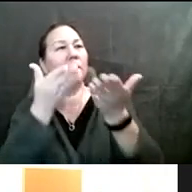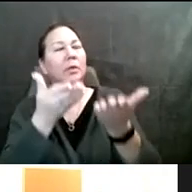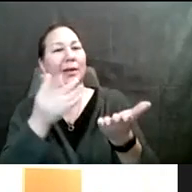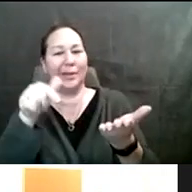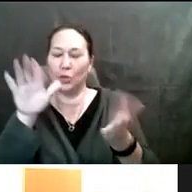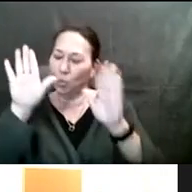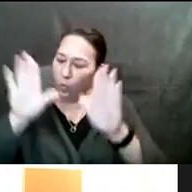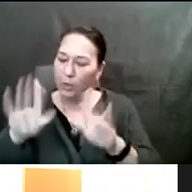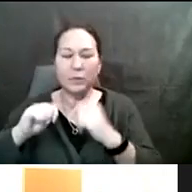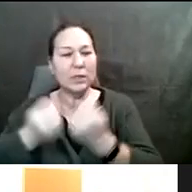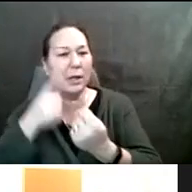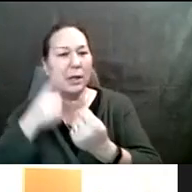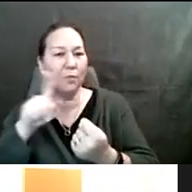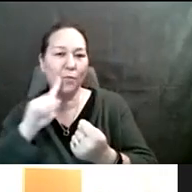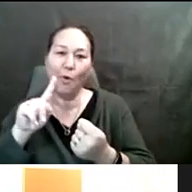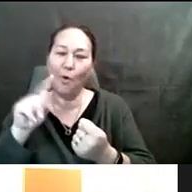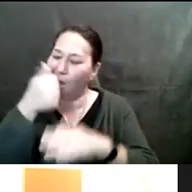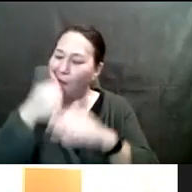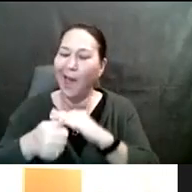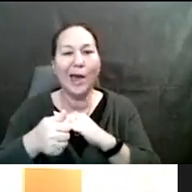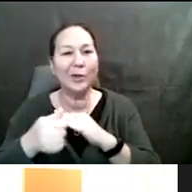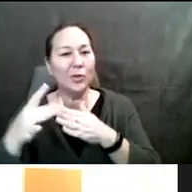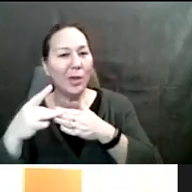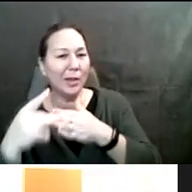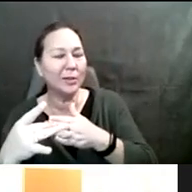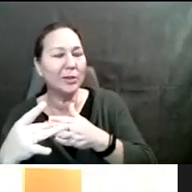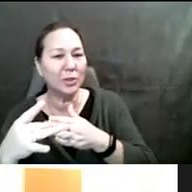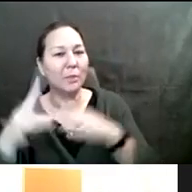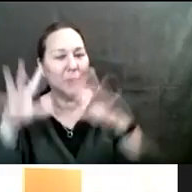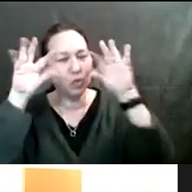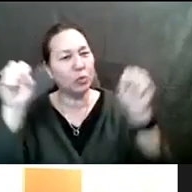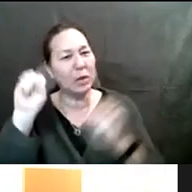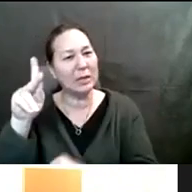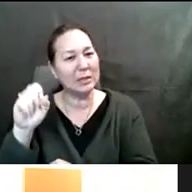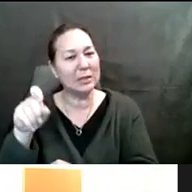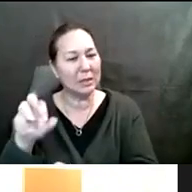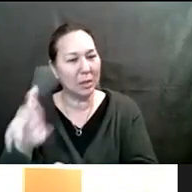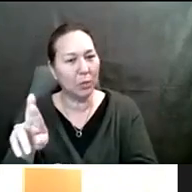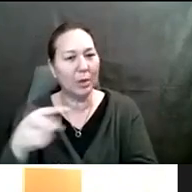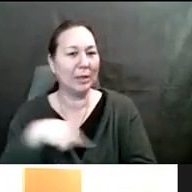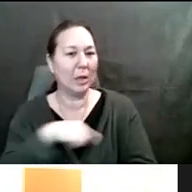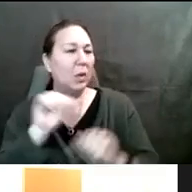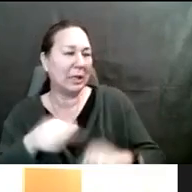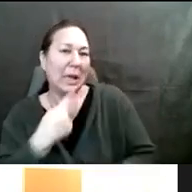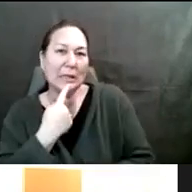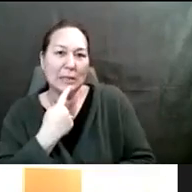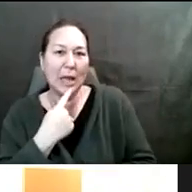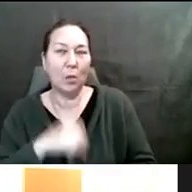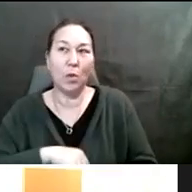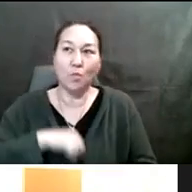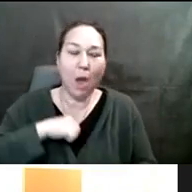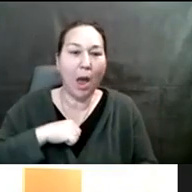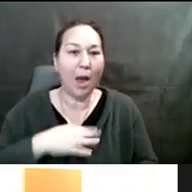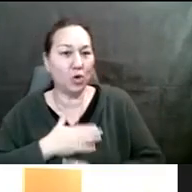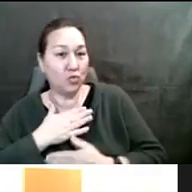guidance and Leadership of superintendent skipper for us to be able to say with much um joy and pride that we